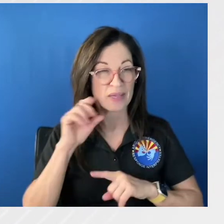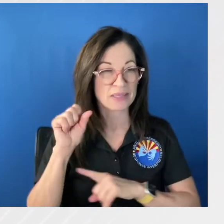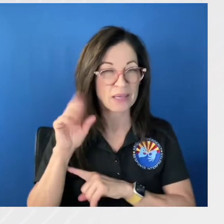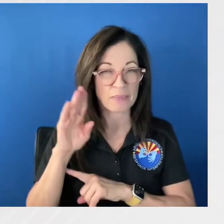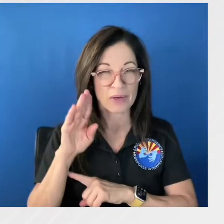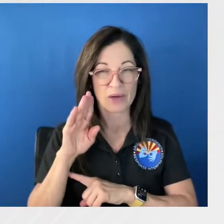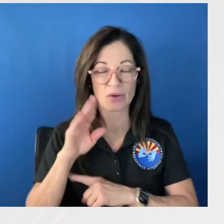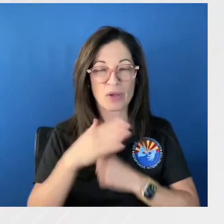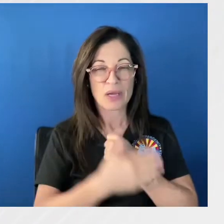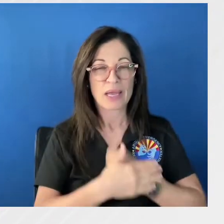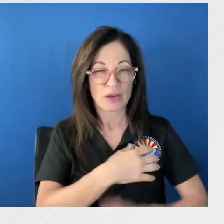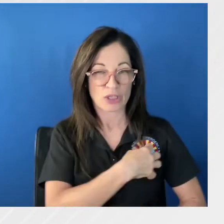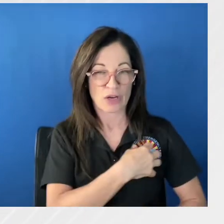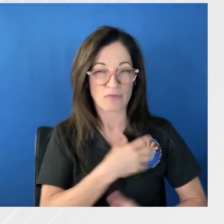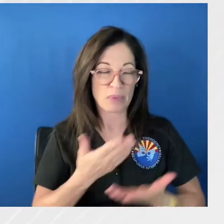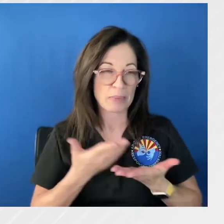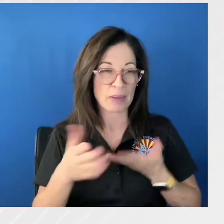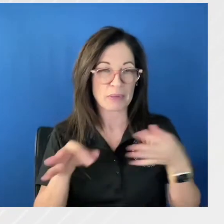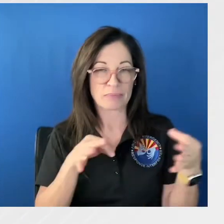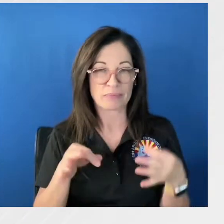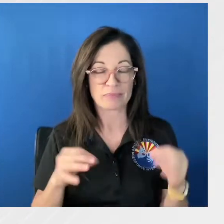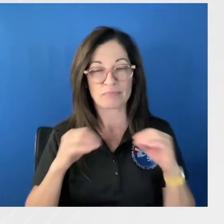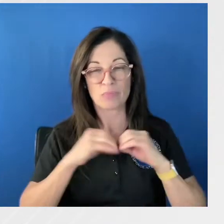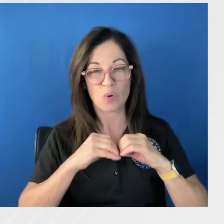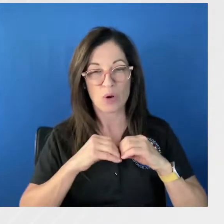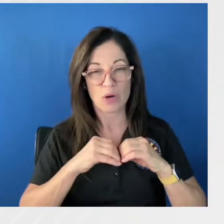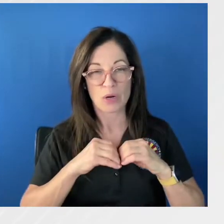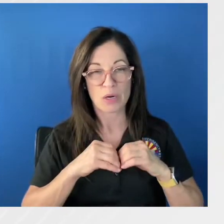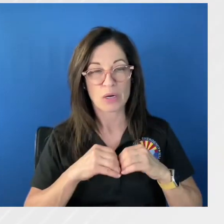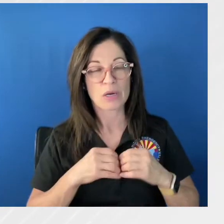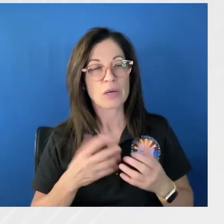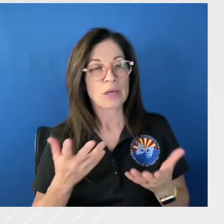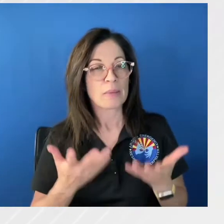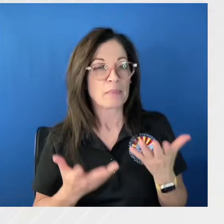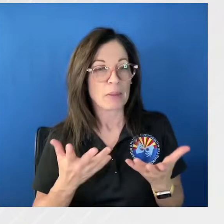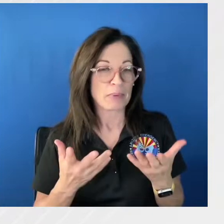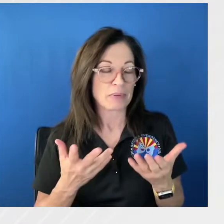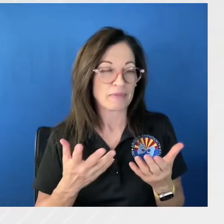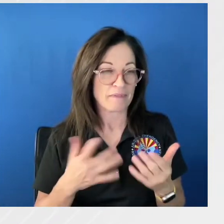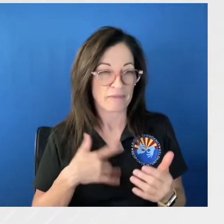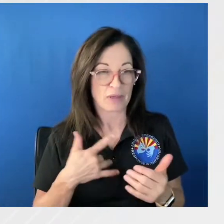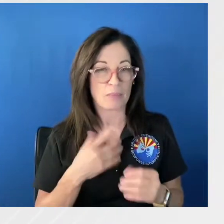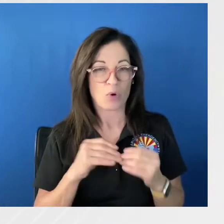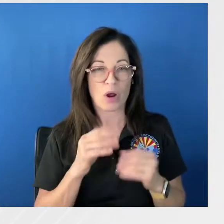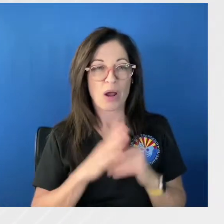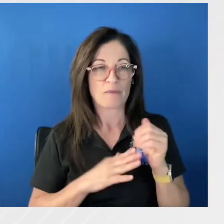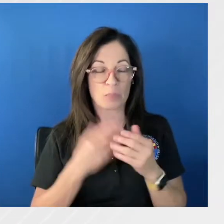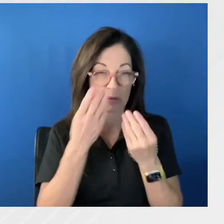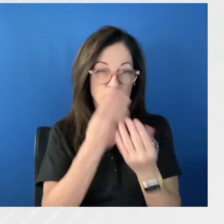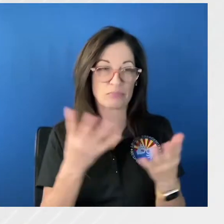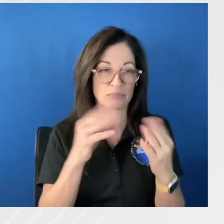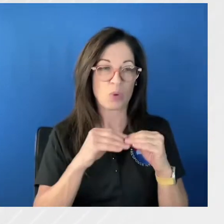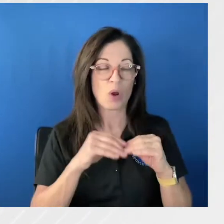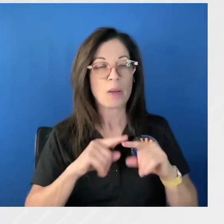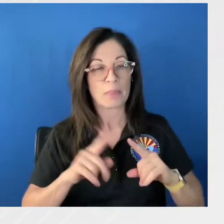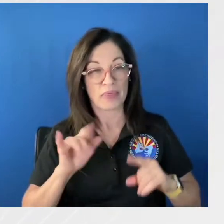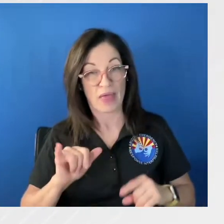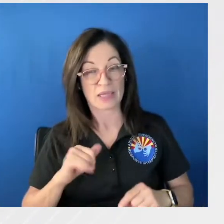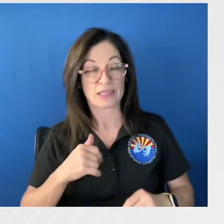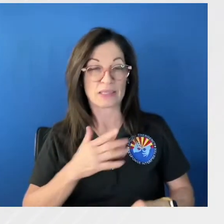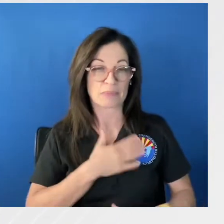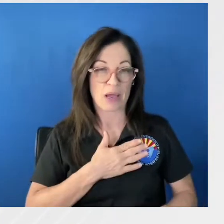he may be able to go in a little more depth and maybe more comfortable to release some more information, but that's as much as I am as the unified IC. Thank you.